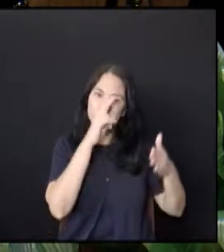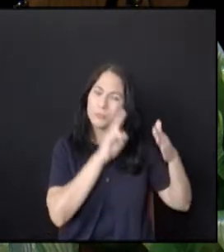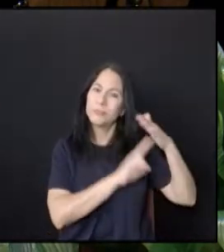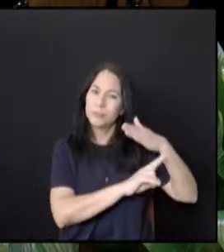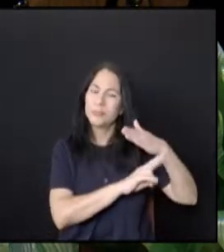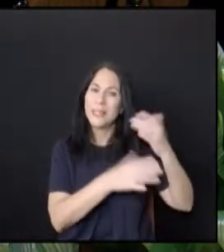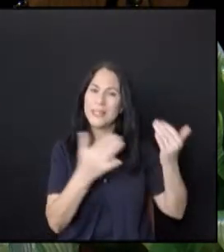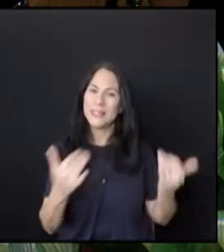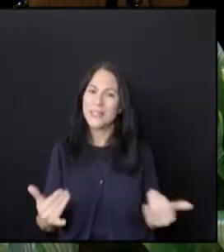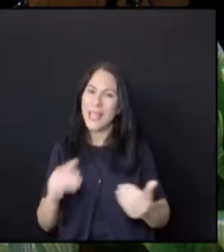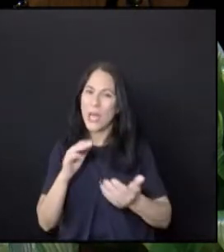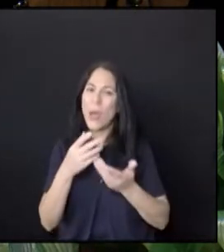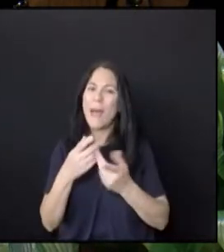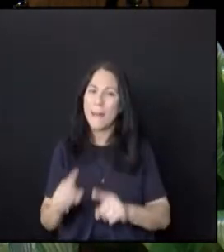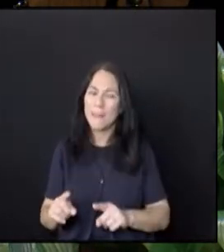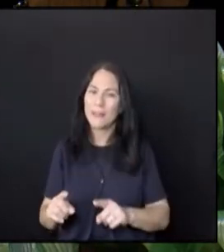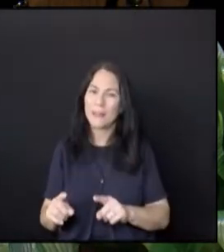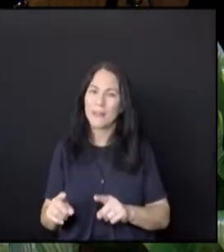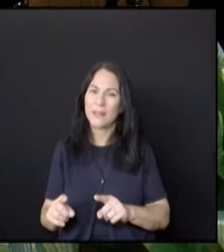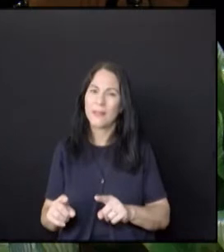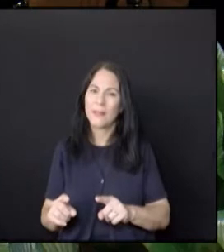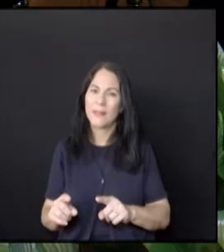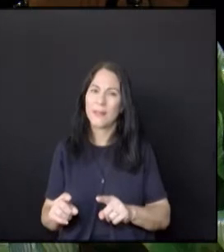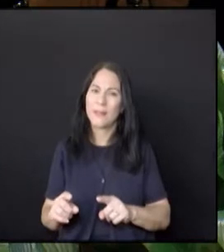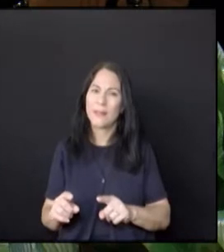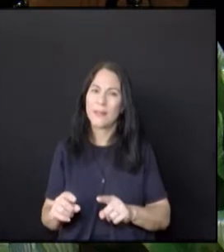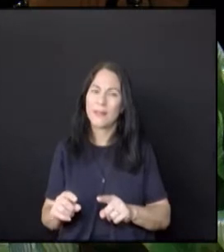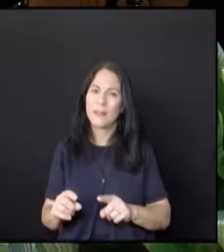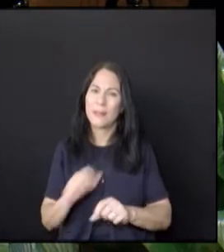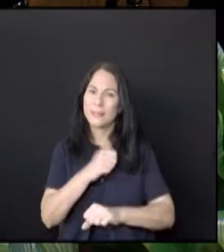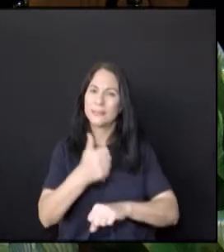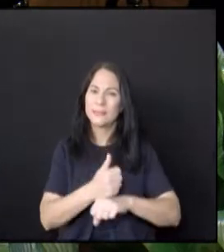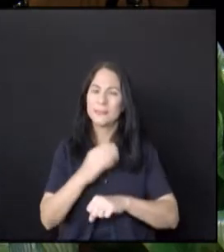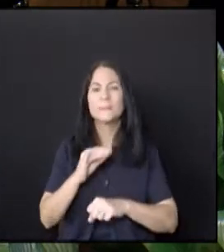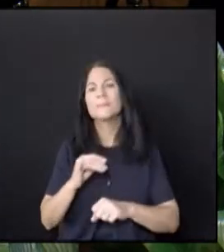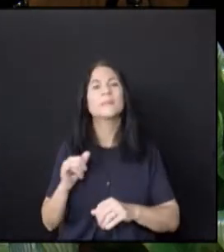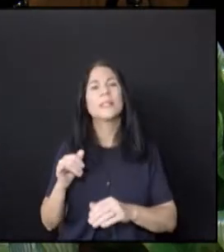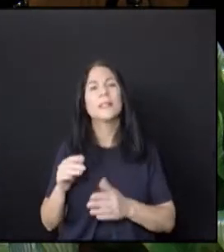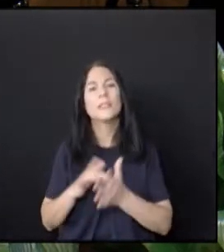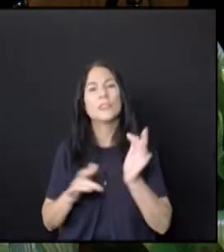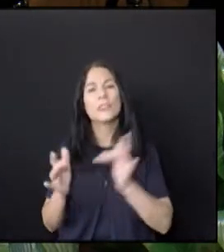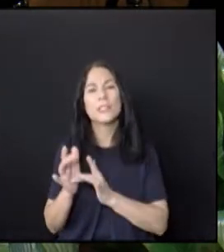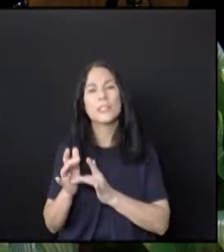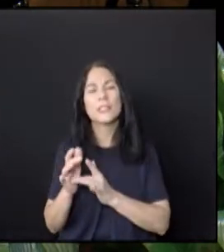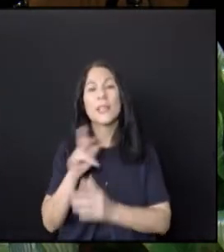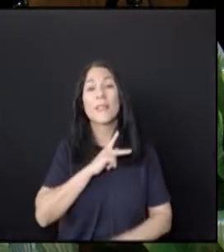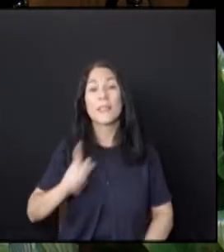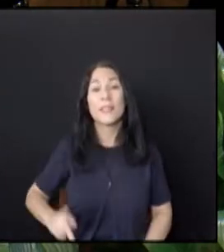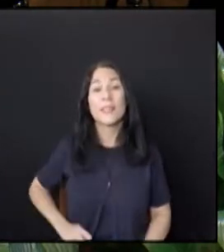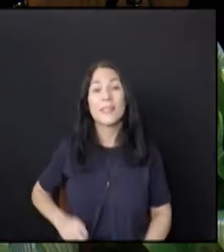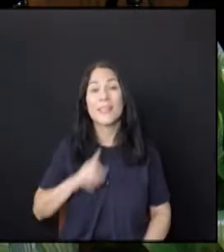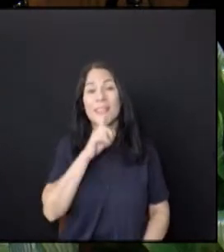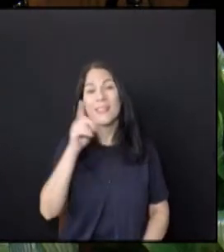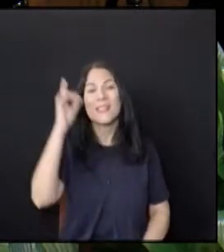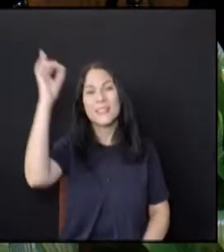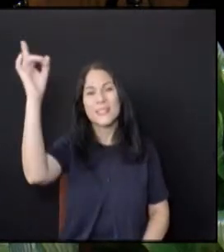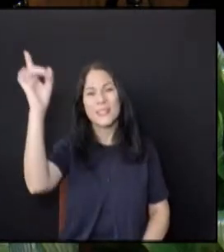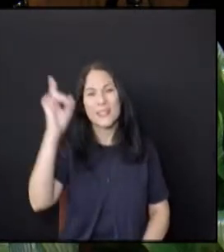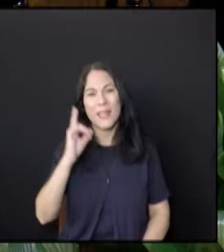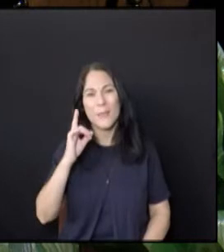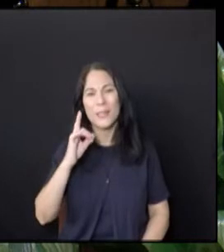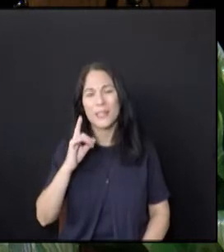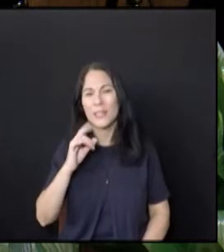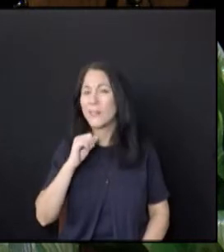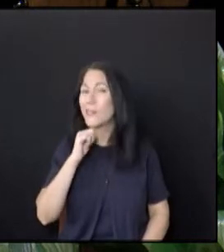now being set into motion by Jesus. The king is coming, but